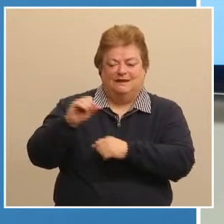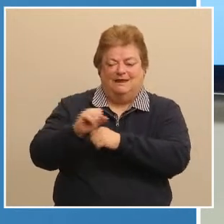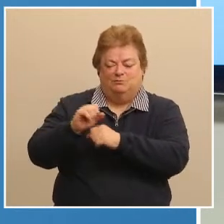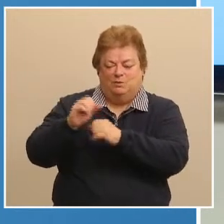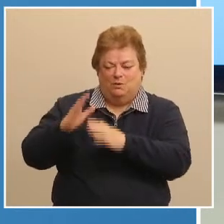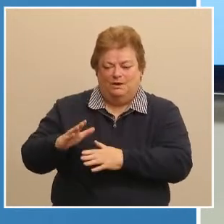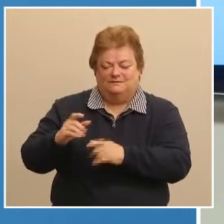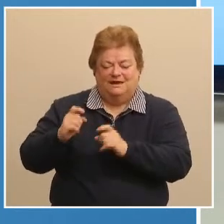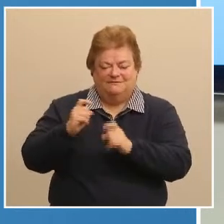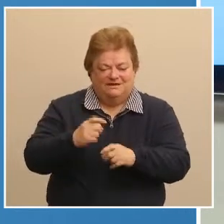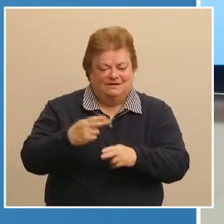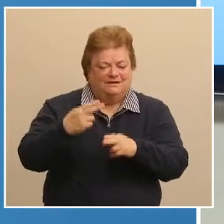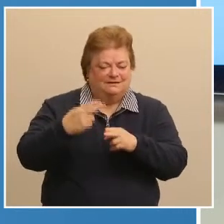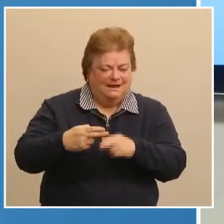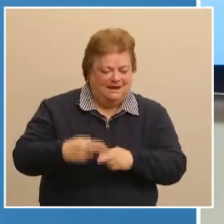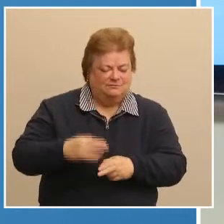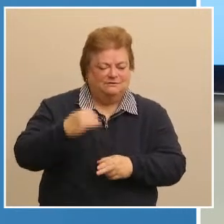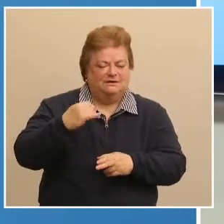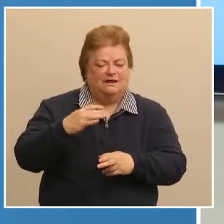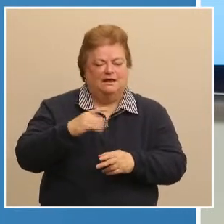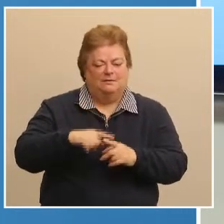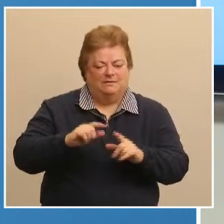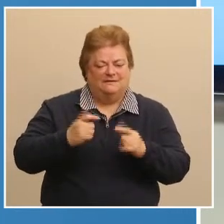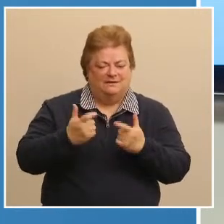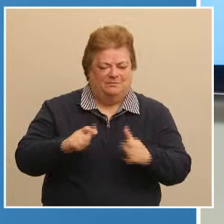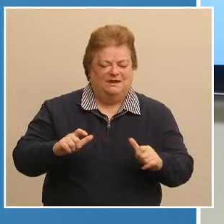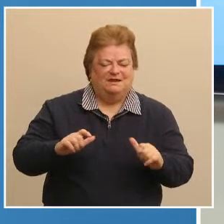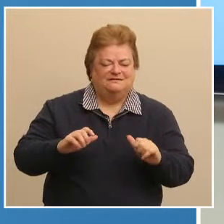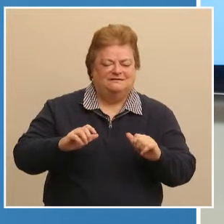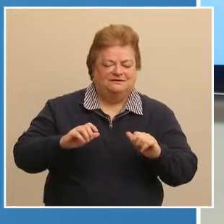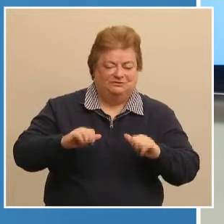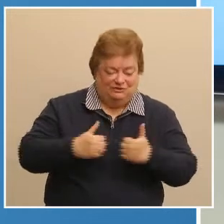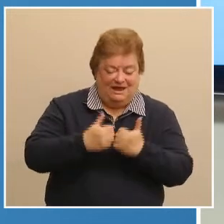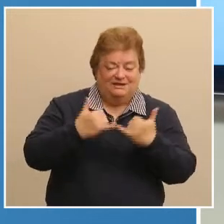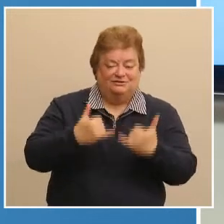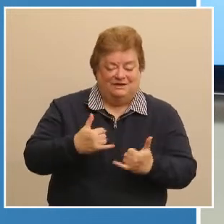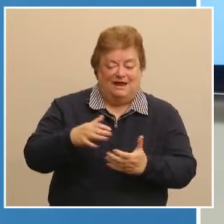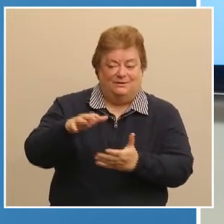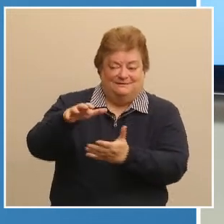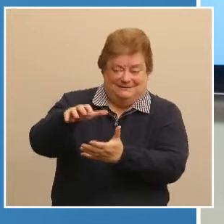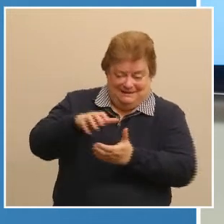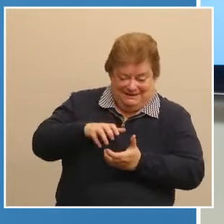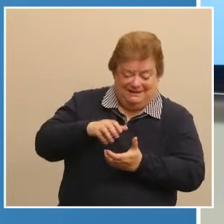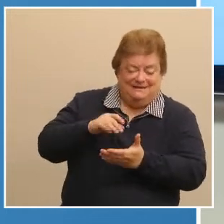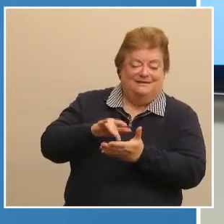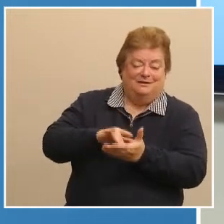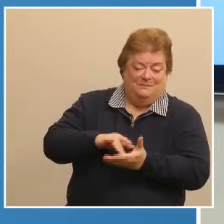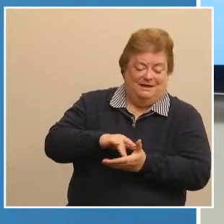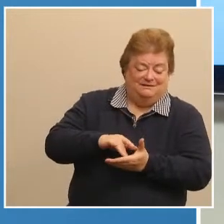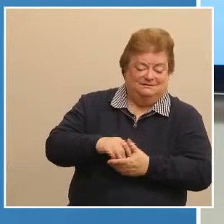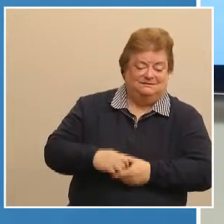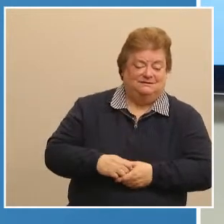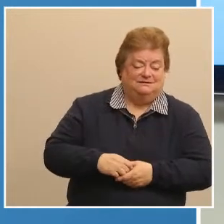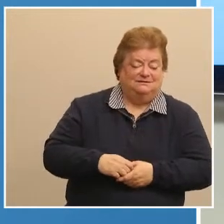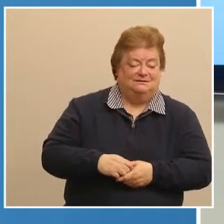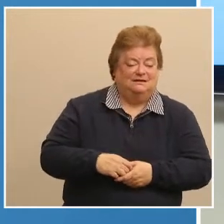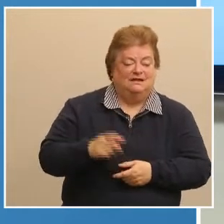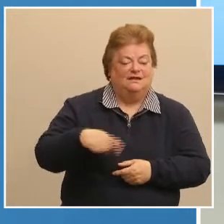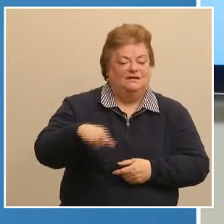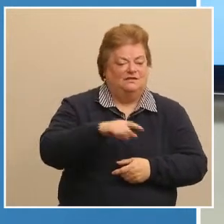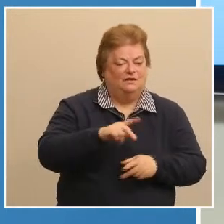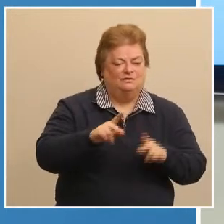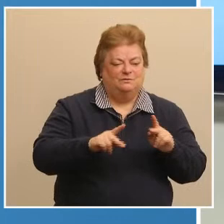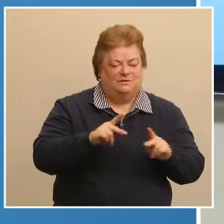know. So you're right, Riley, the biggest challenge is getting enough doses. And then these folks are